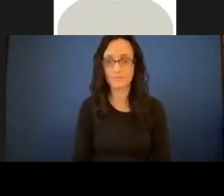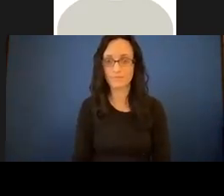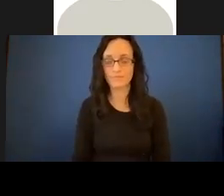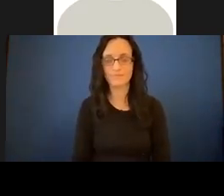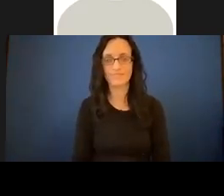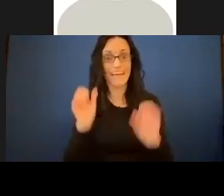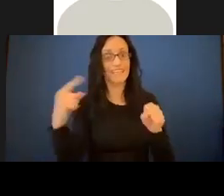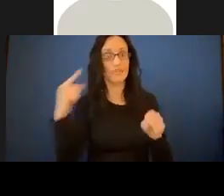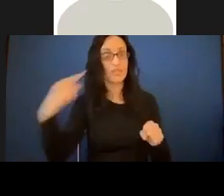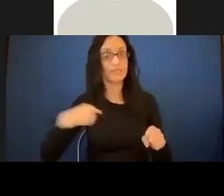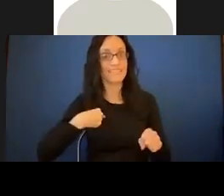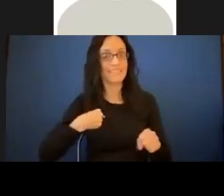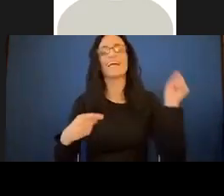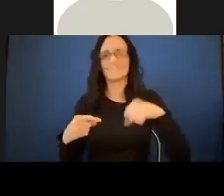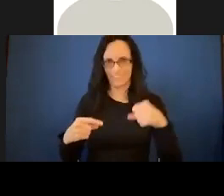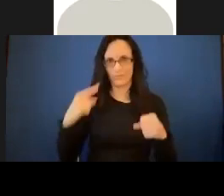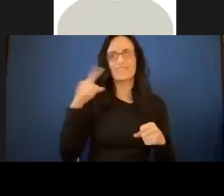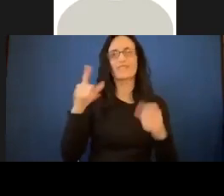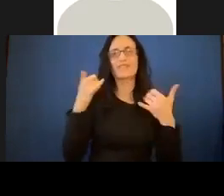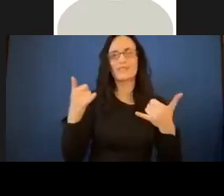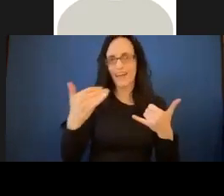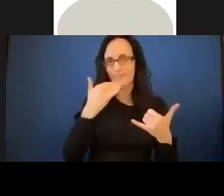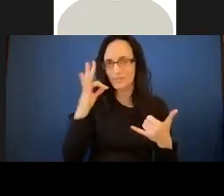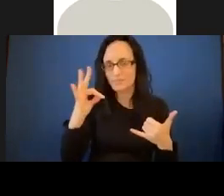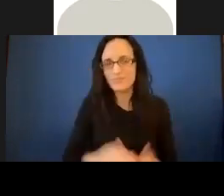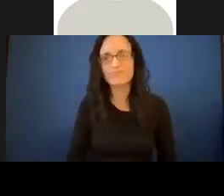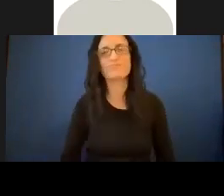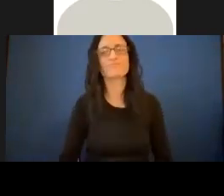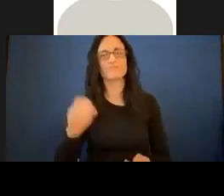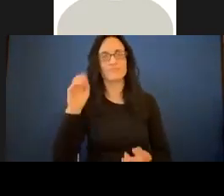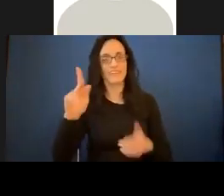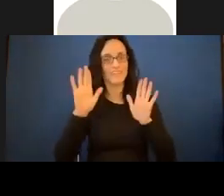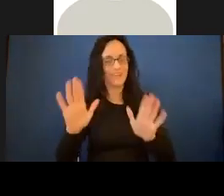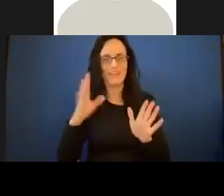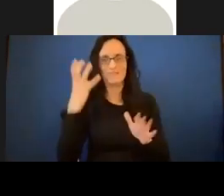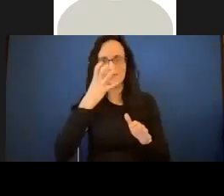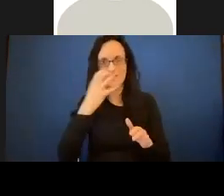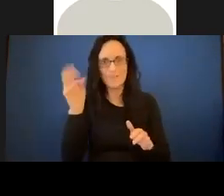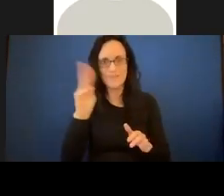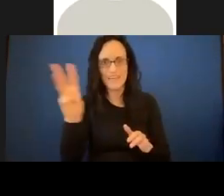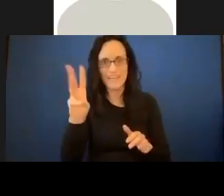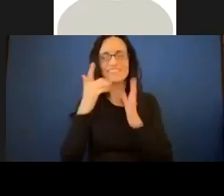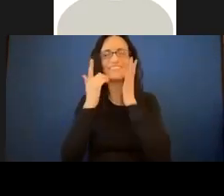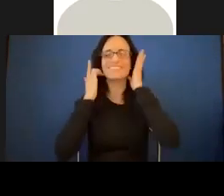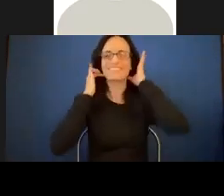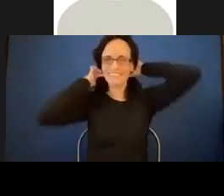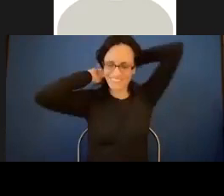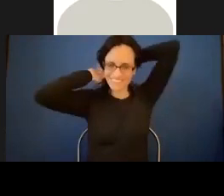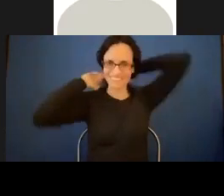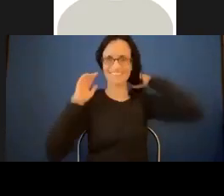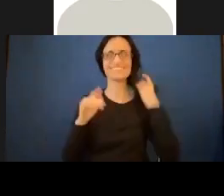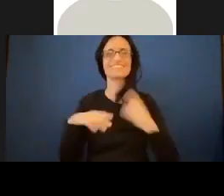Can you hear me? We can hear you. Thank you. Okay, great. Okay. Oh, my goodness. Okay. Well, first of all, I would like